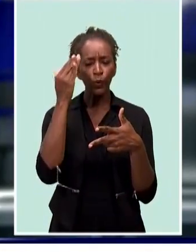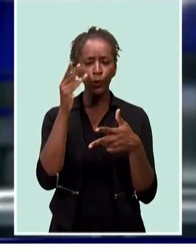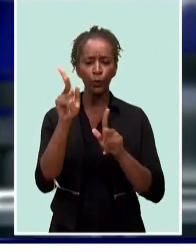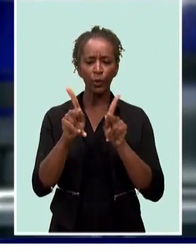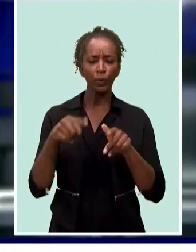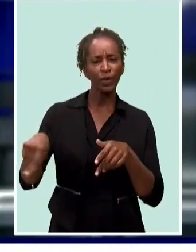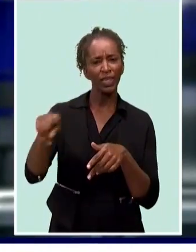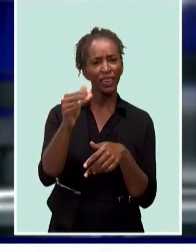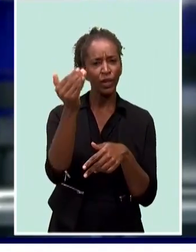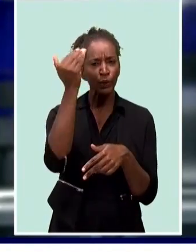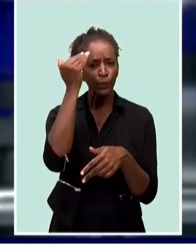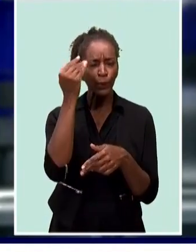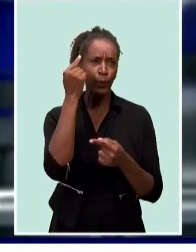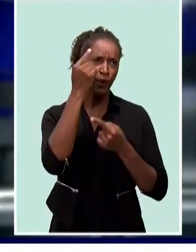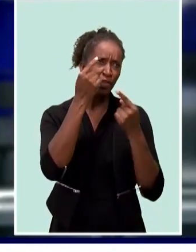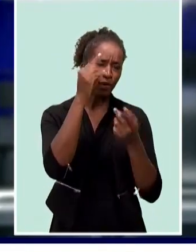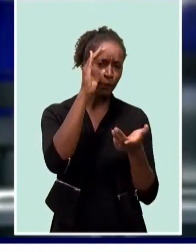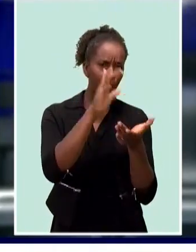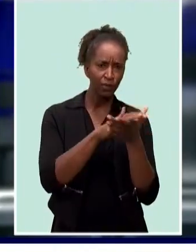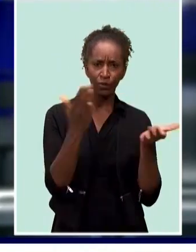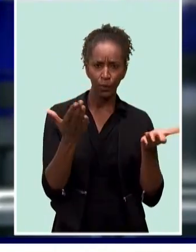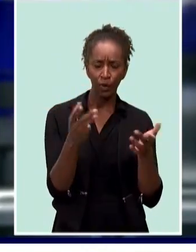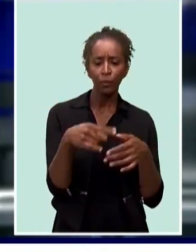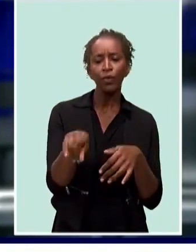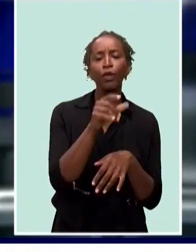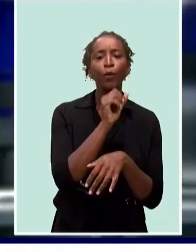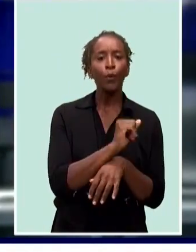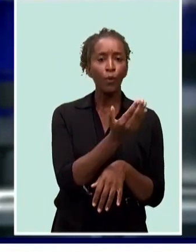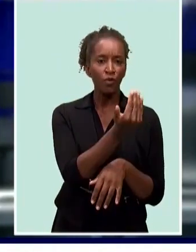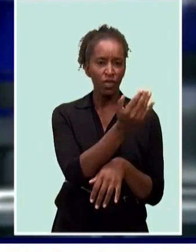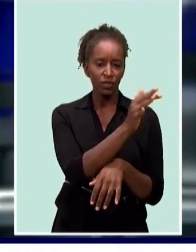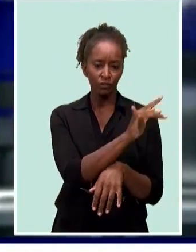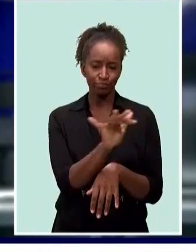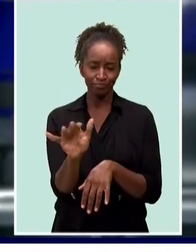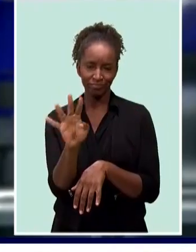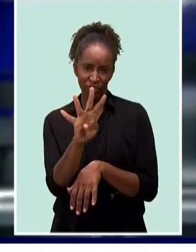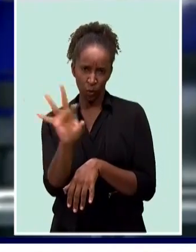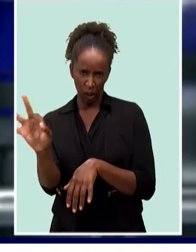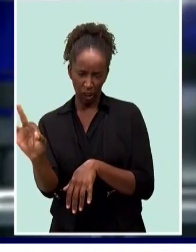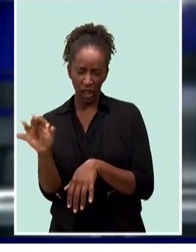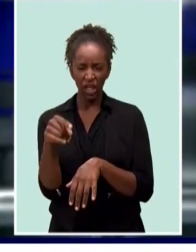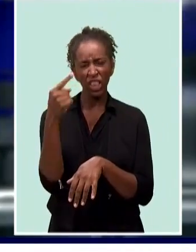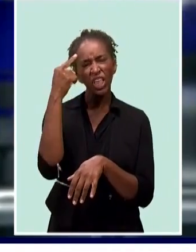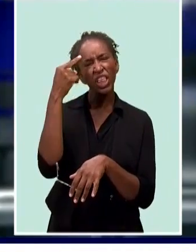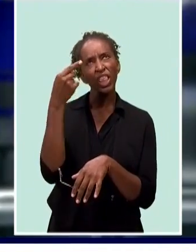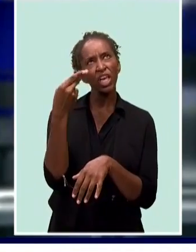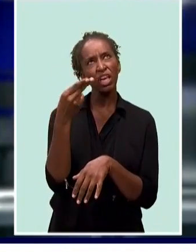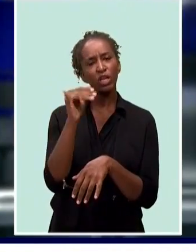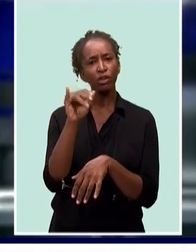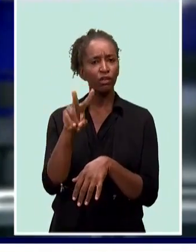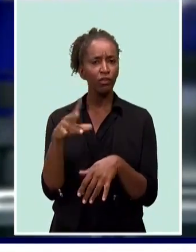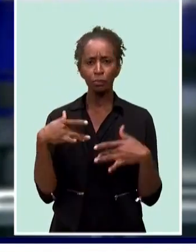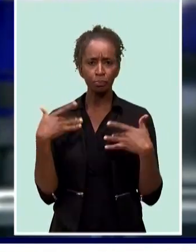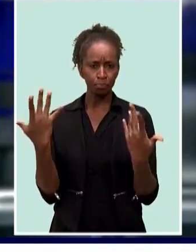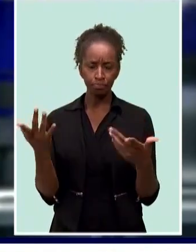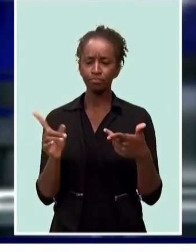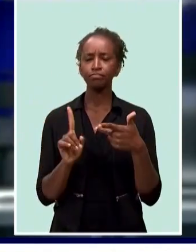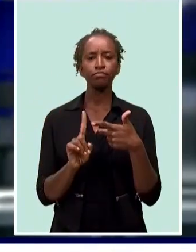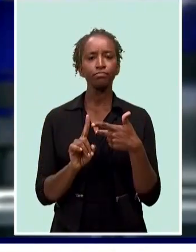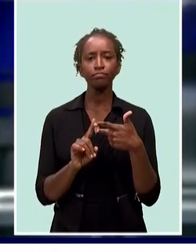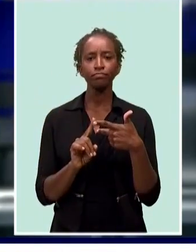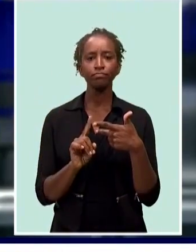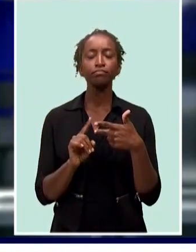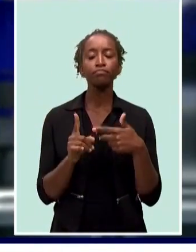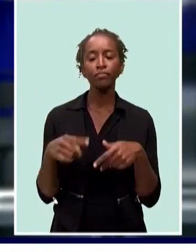attitudes, and beliefs of Barbadians between the ages of 15 and 49 towards HIV, AIDS, and STIs, to identify